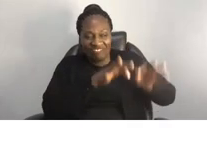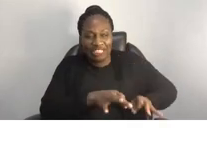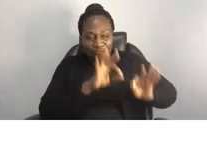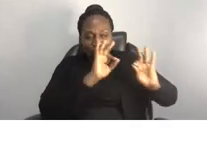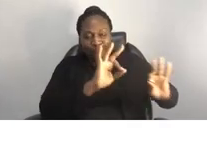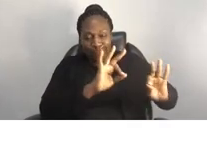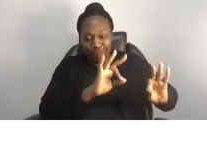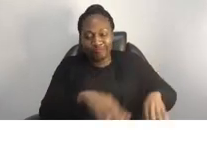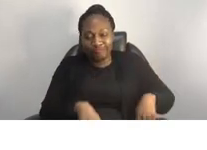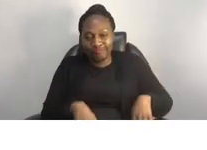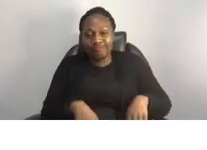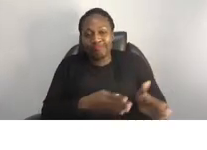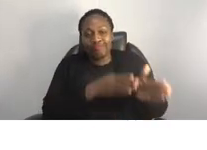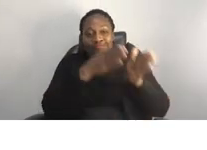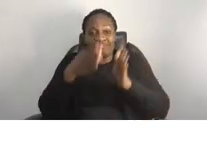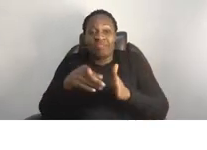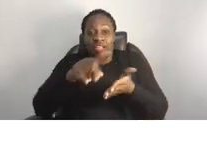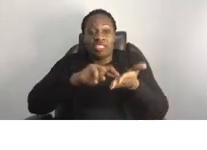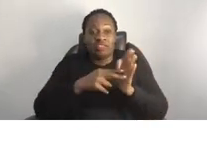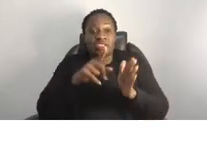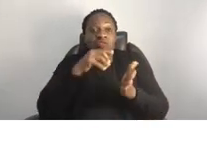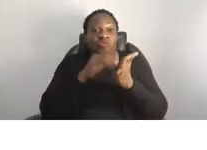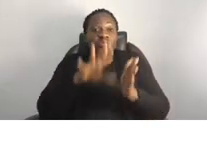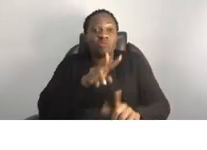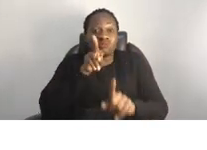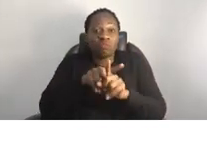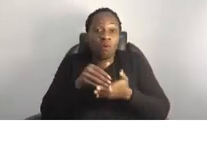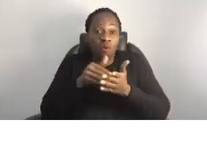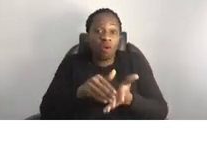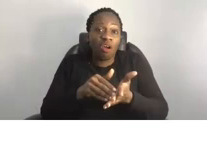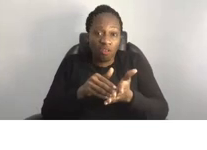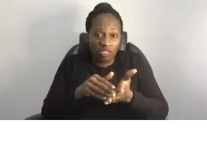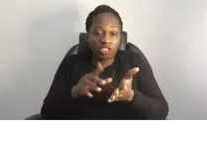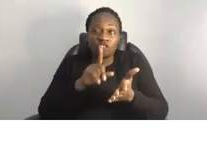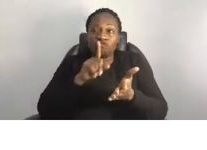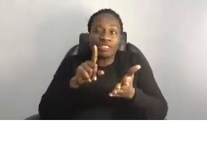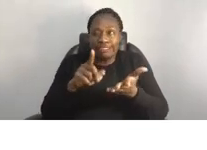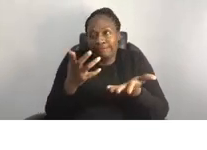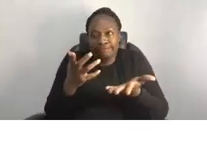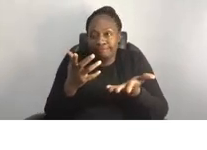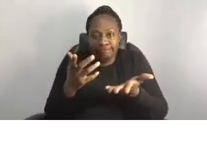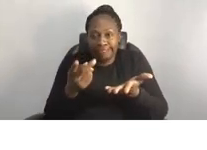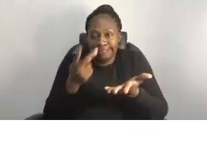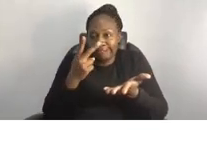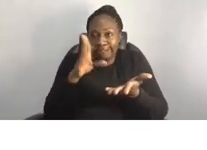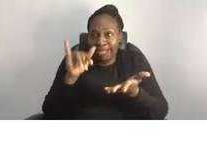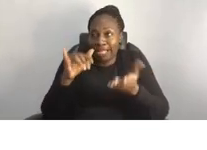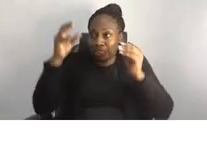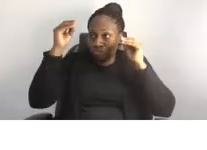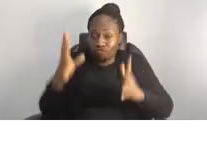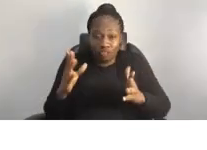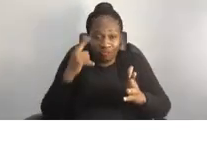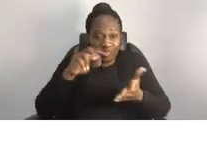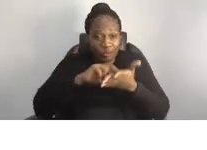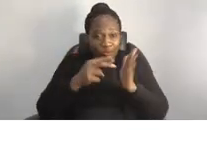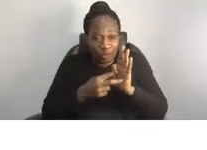definitions. This definition, student assignments are often very transactional in nature, seen only by the instructor for the purpose